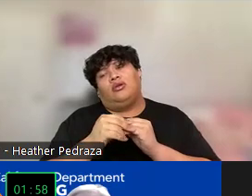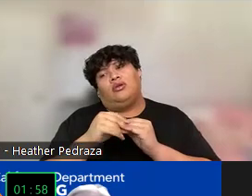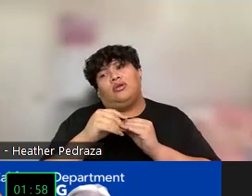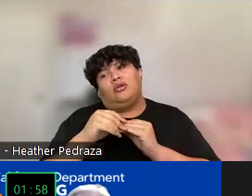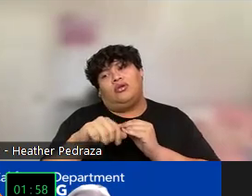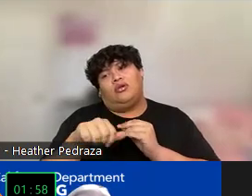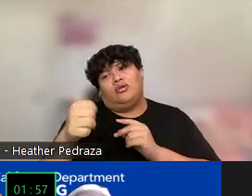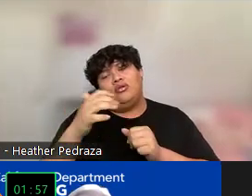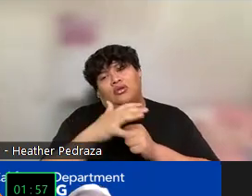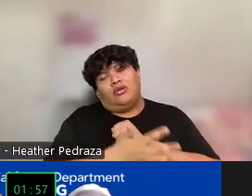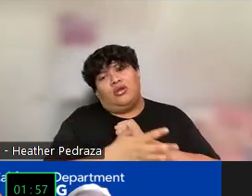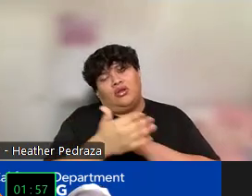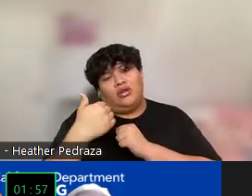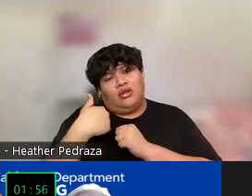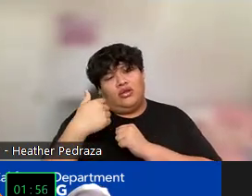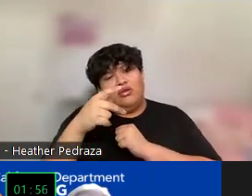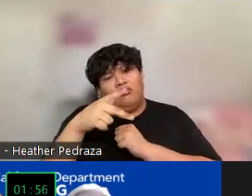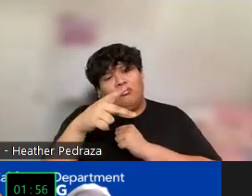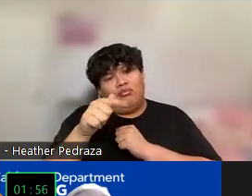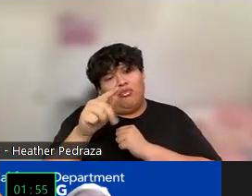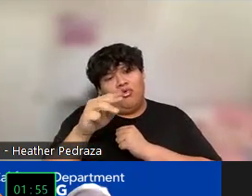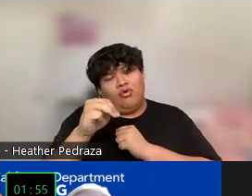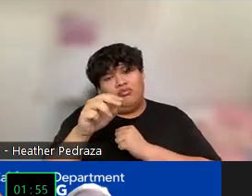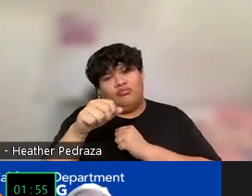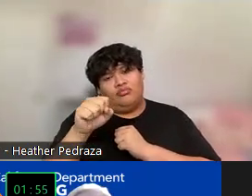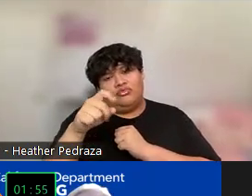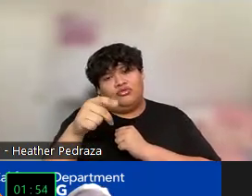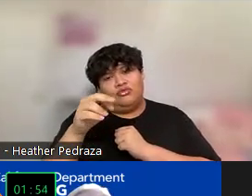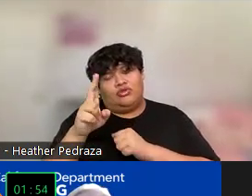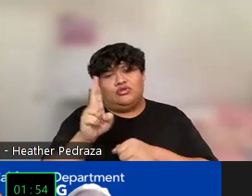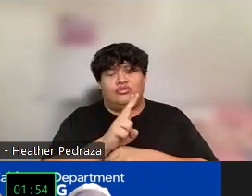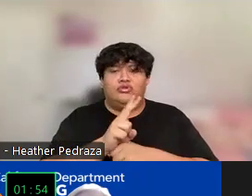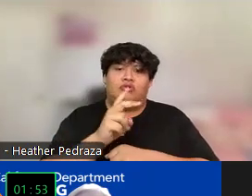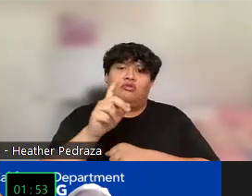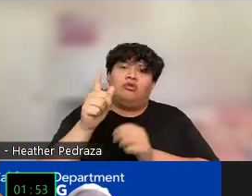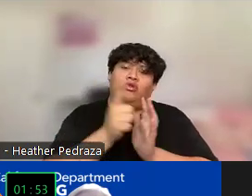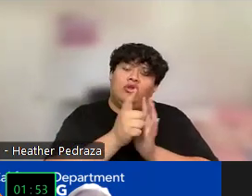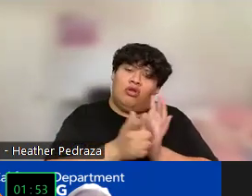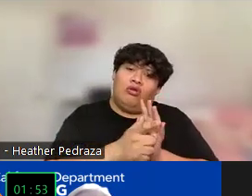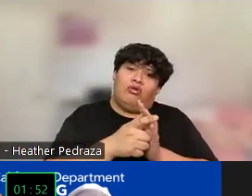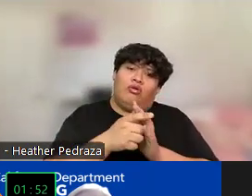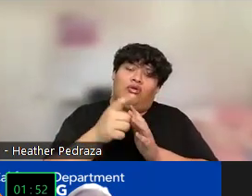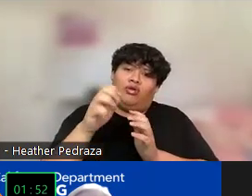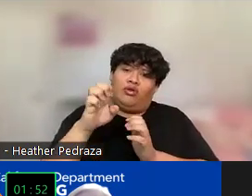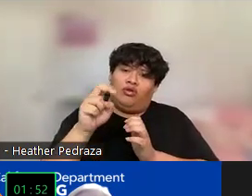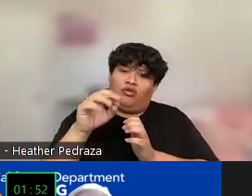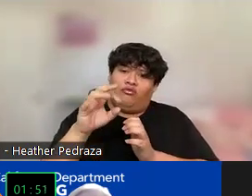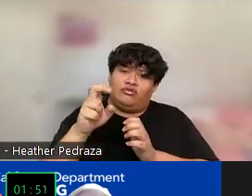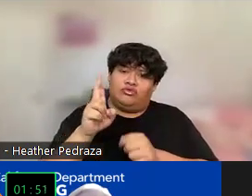the Rancho Mirage Palm Desert, Palm Springs area, law enforcement is used by the